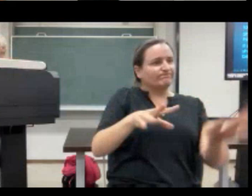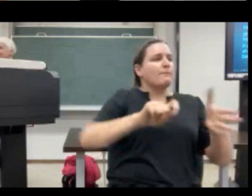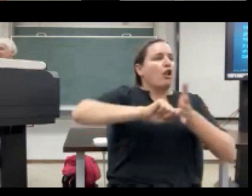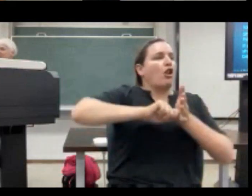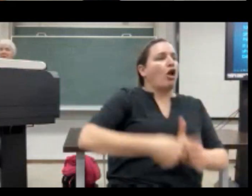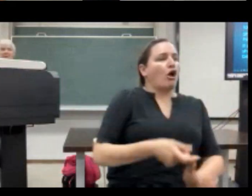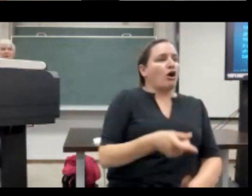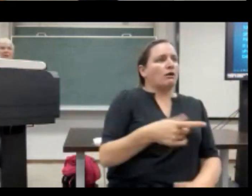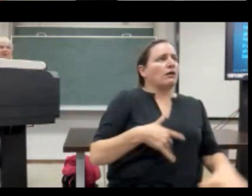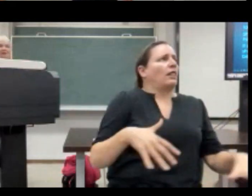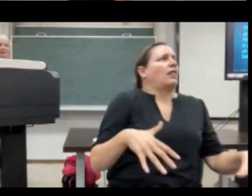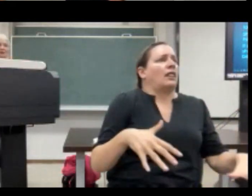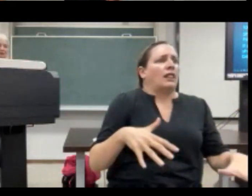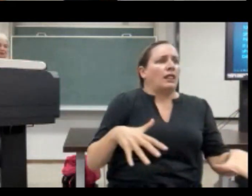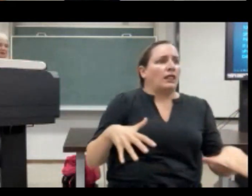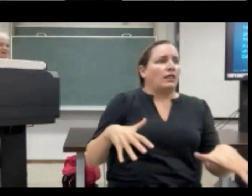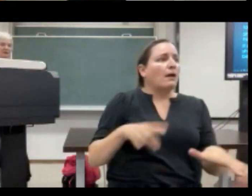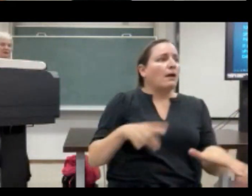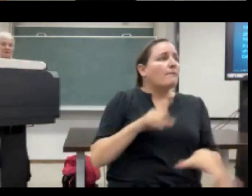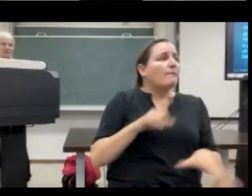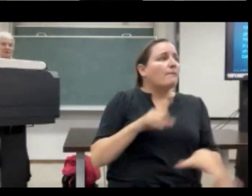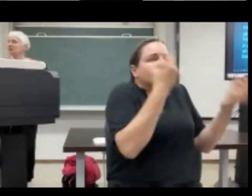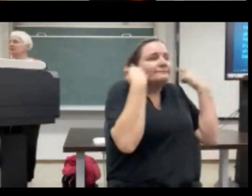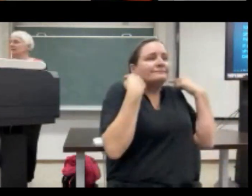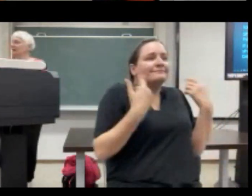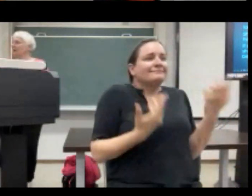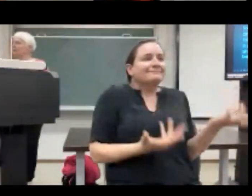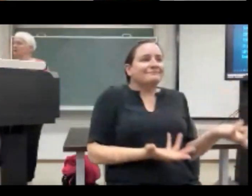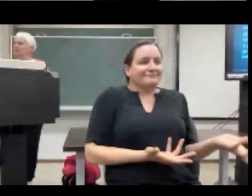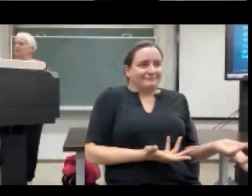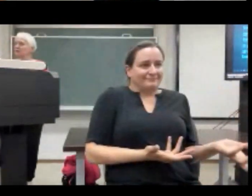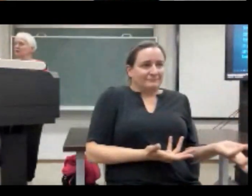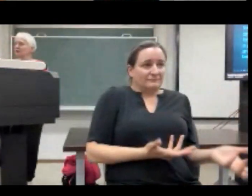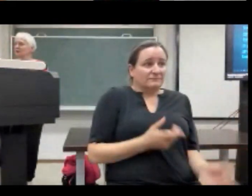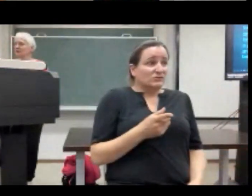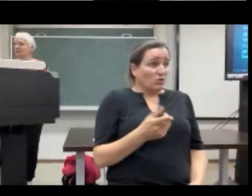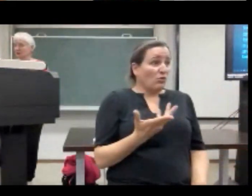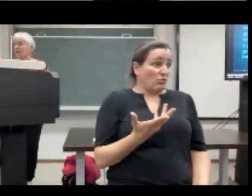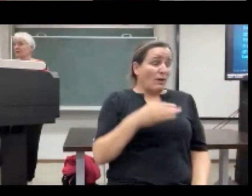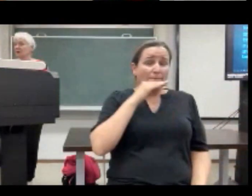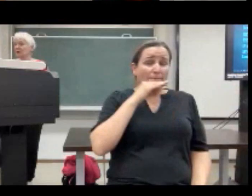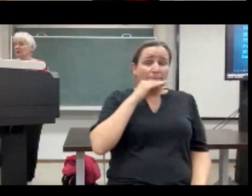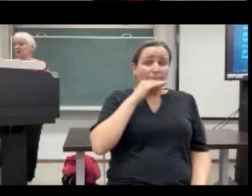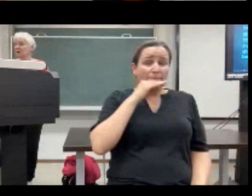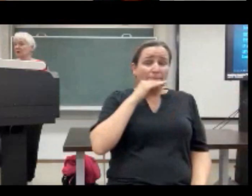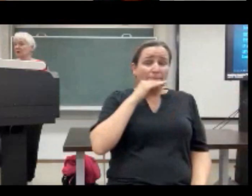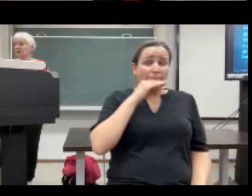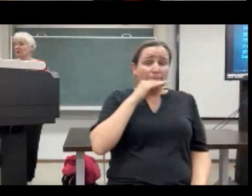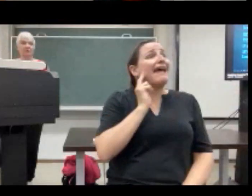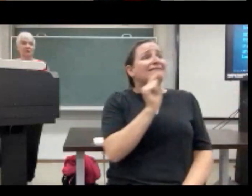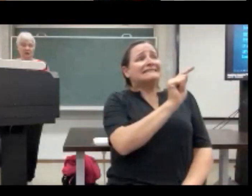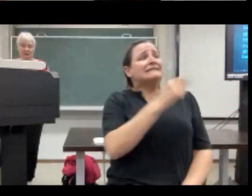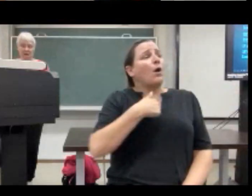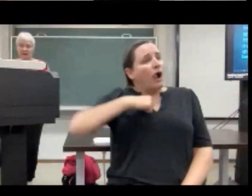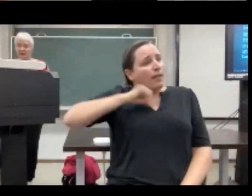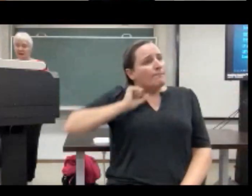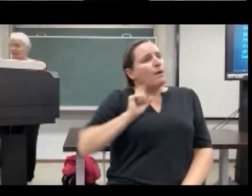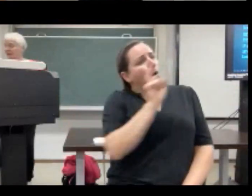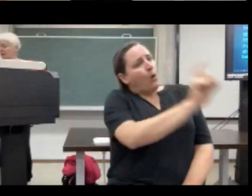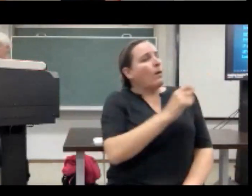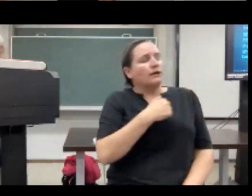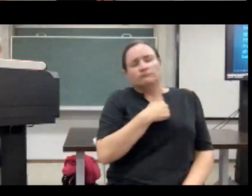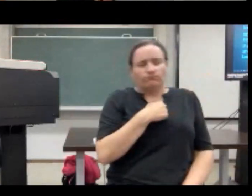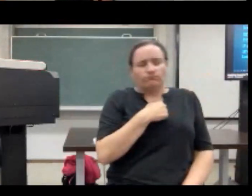Okay. This, of course, is a traumatic experience. The fact that she's being kept home from school, the deaf school where she wants to be, she wants to